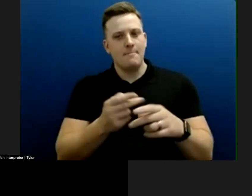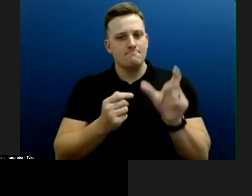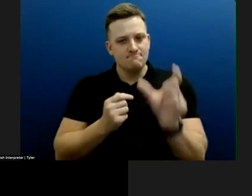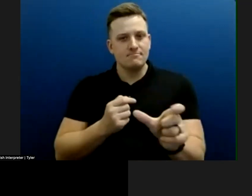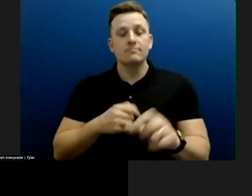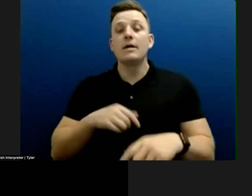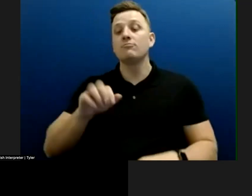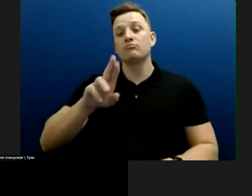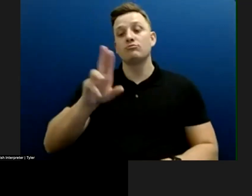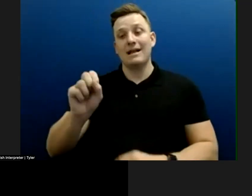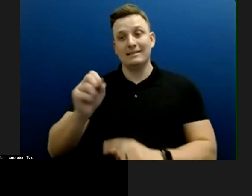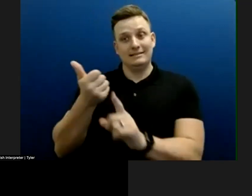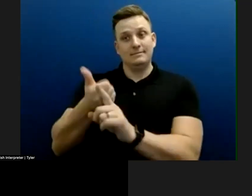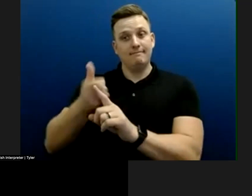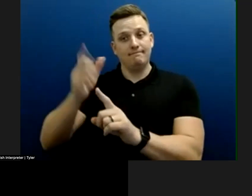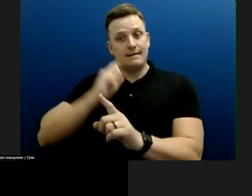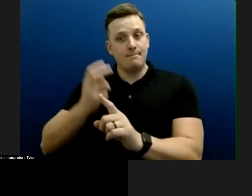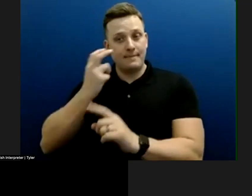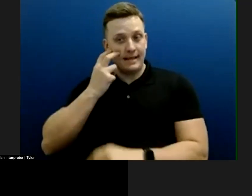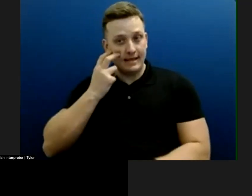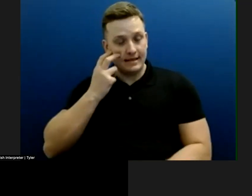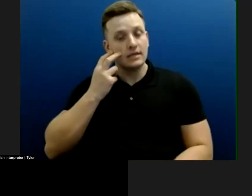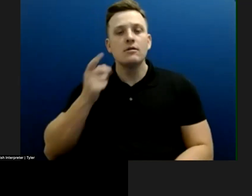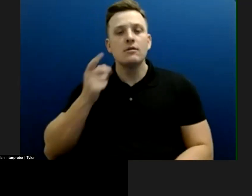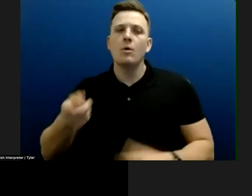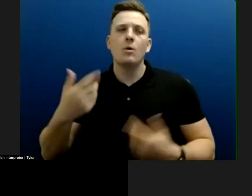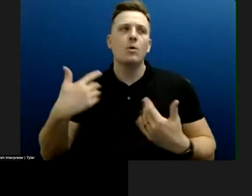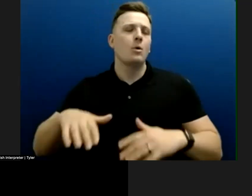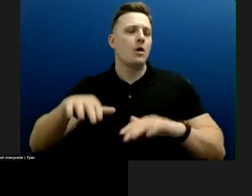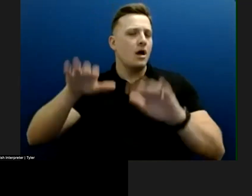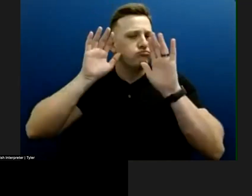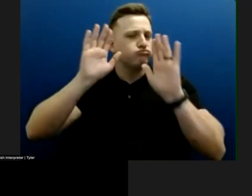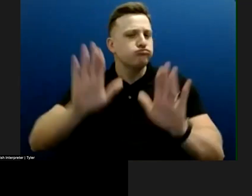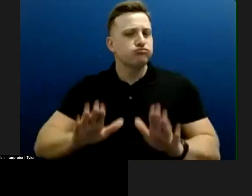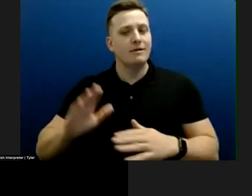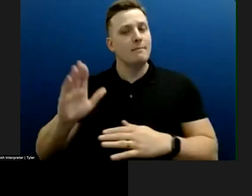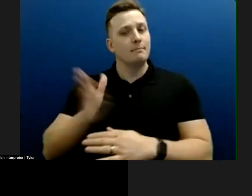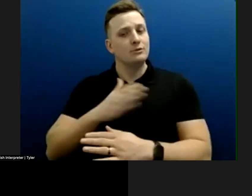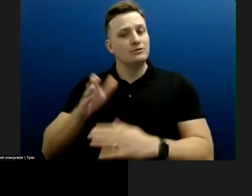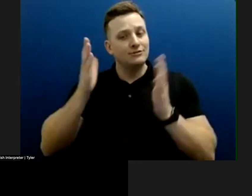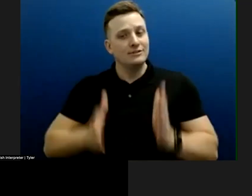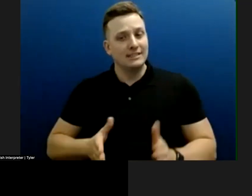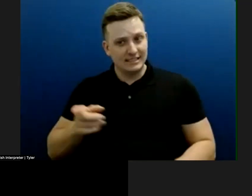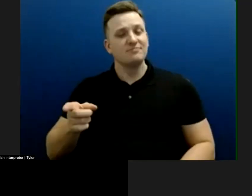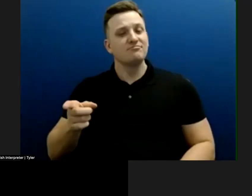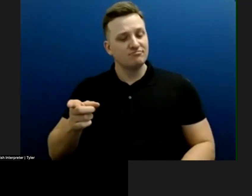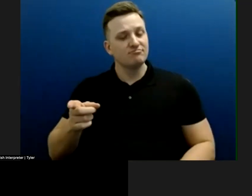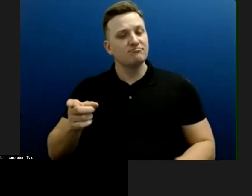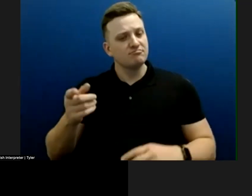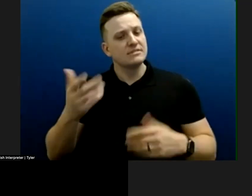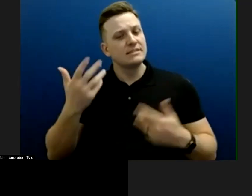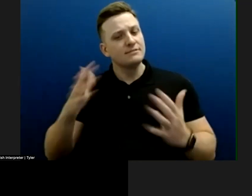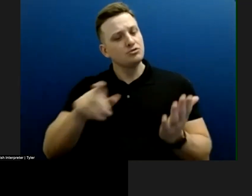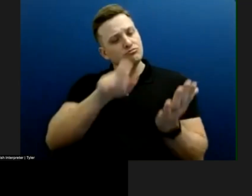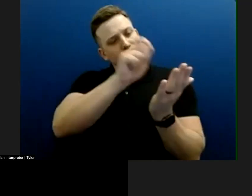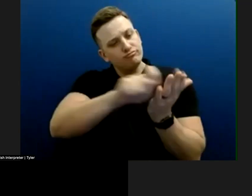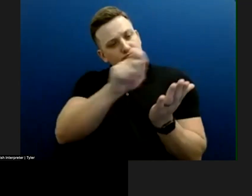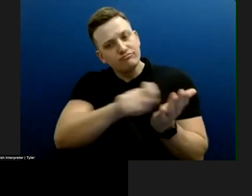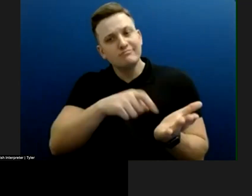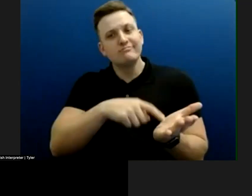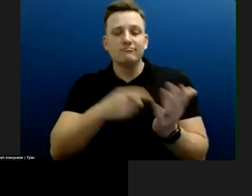is also a really fantastic musician, and he's written and presented about how